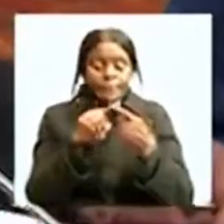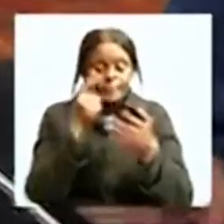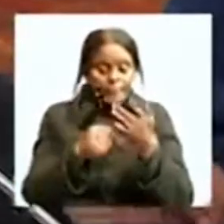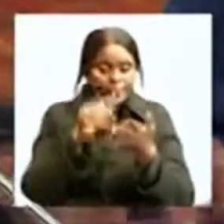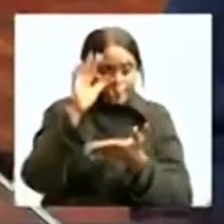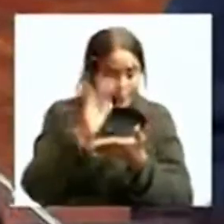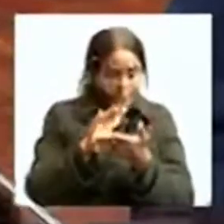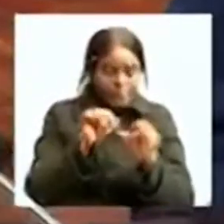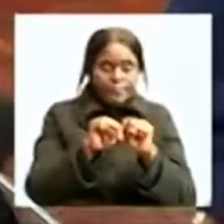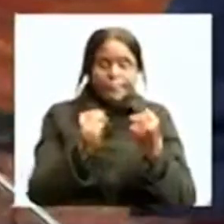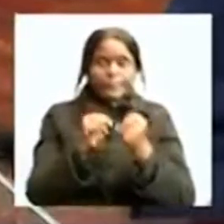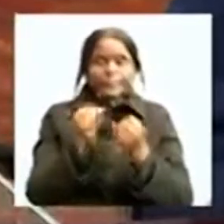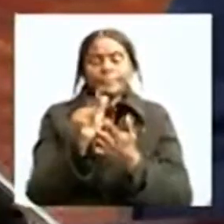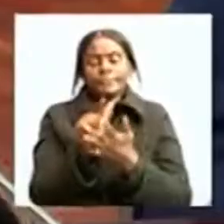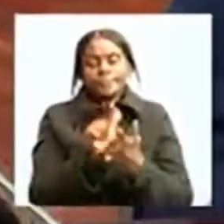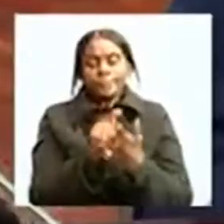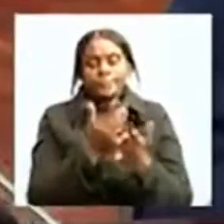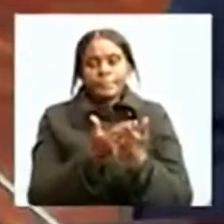reduce defaults.